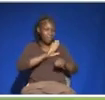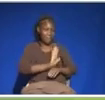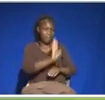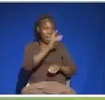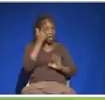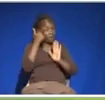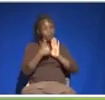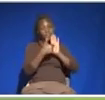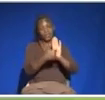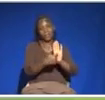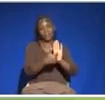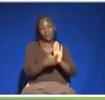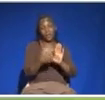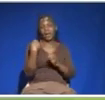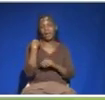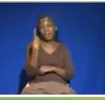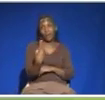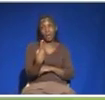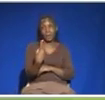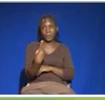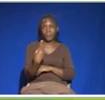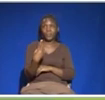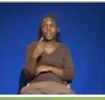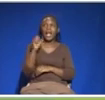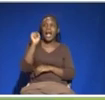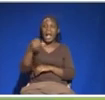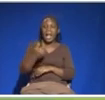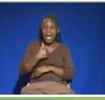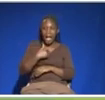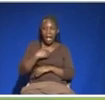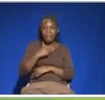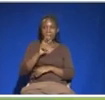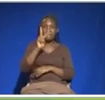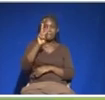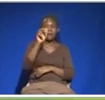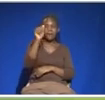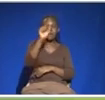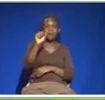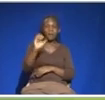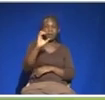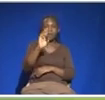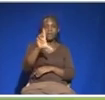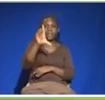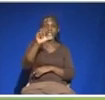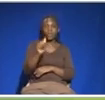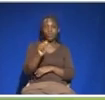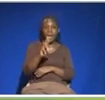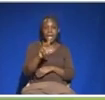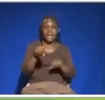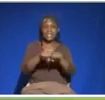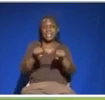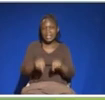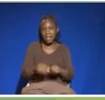such as, number one, presence or absence of vascular system. So some plants